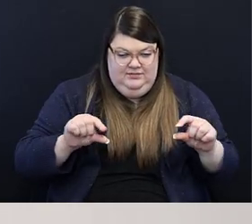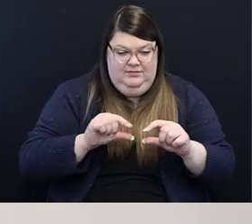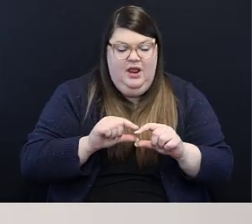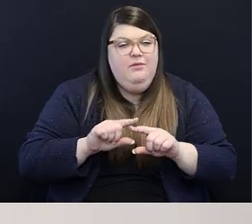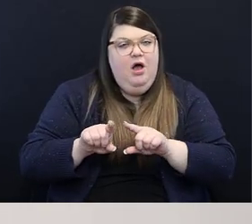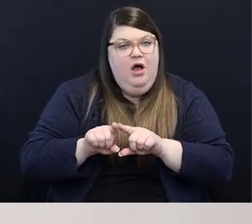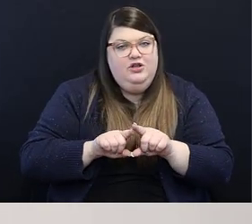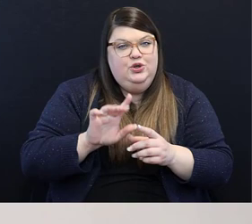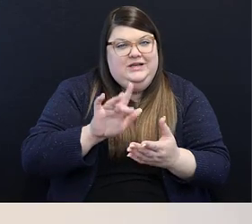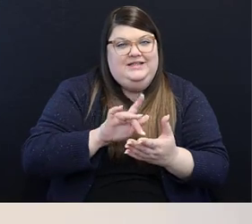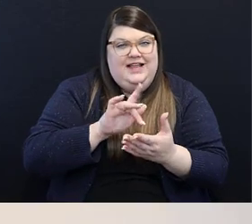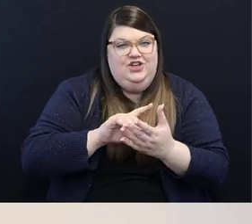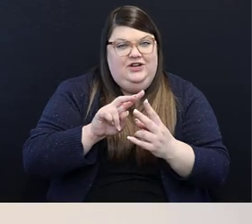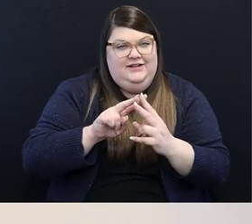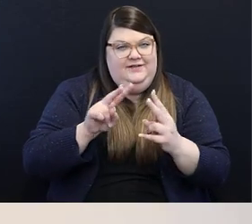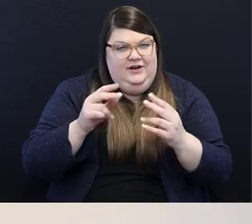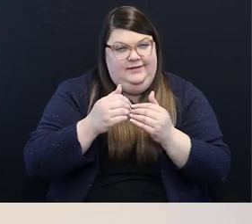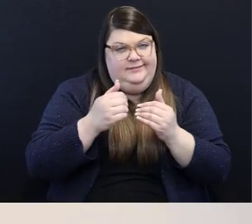center that's quite distinct?